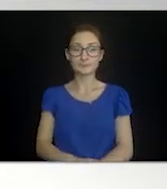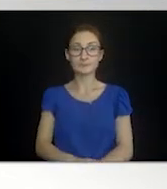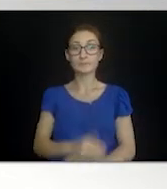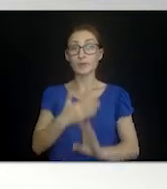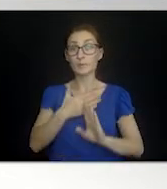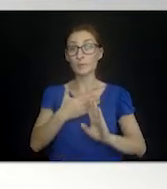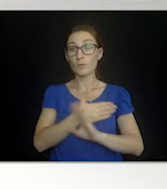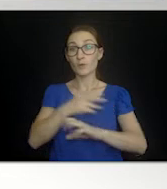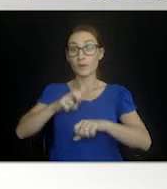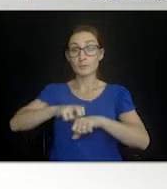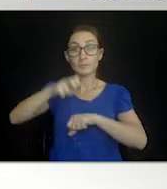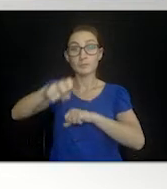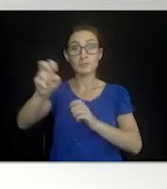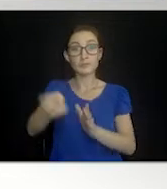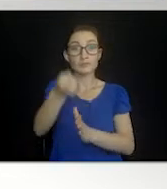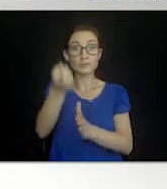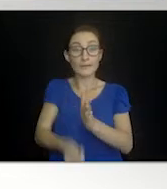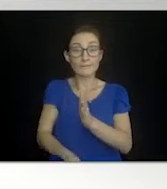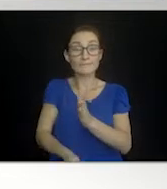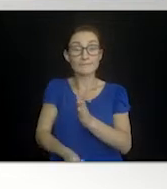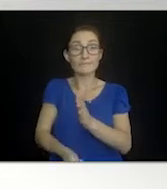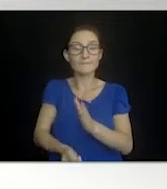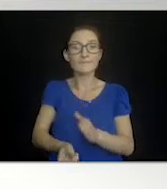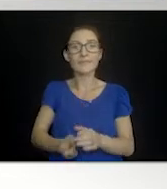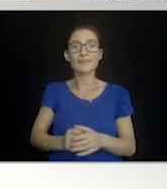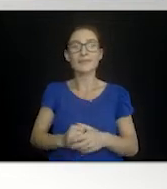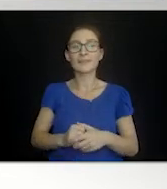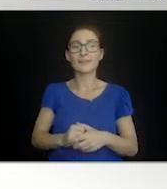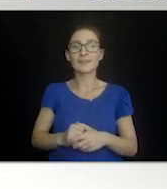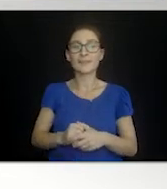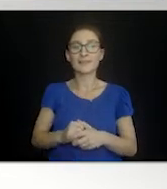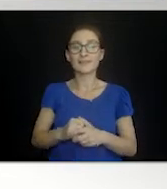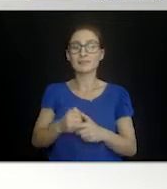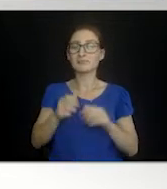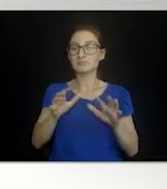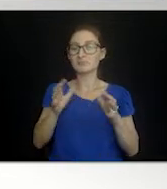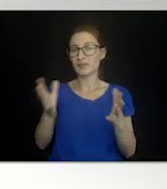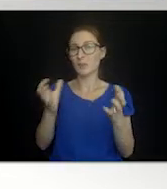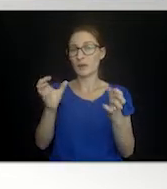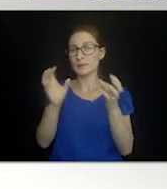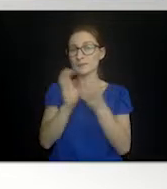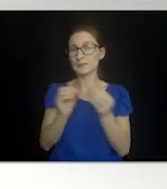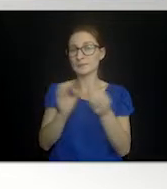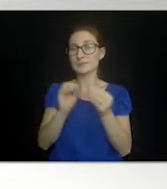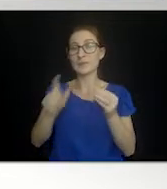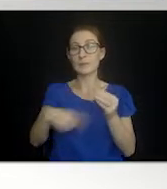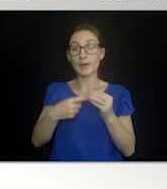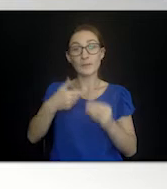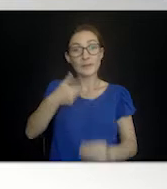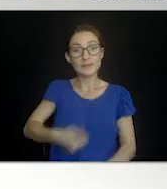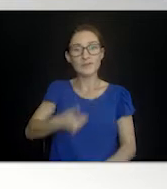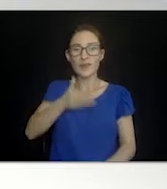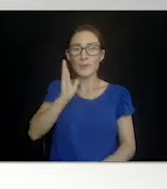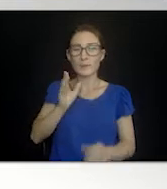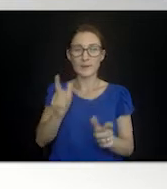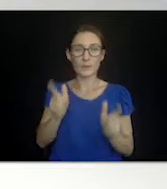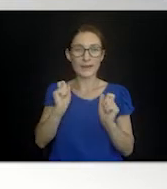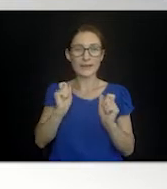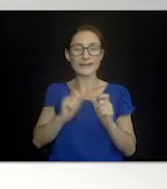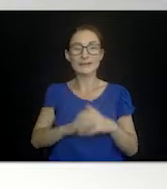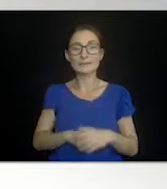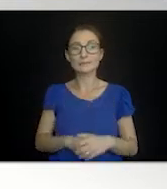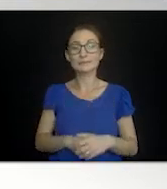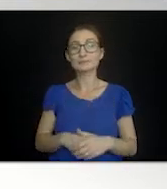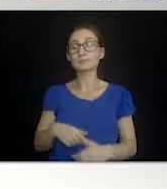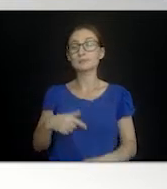I dive deep into that and have my constituents here with me help me with that, I'd like to tell you a little bit about myself. I'll be